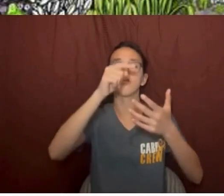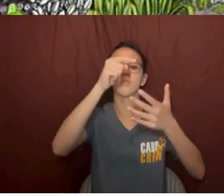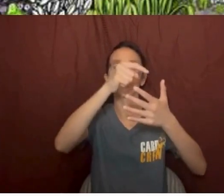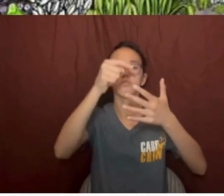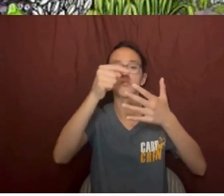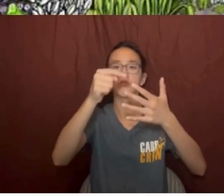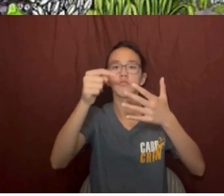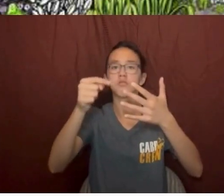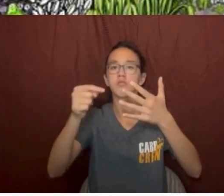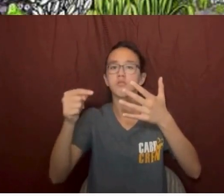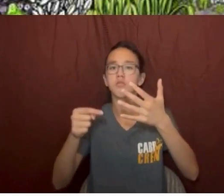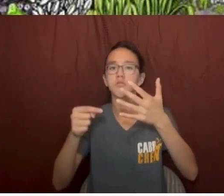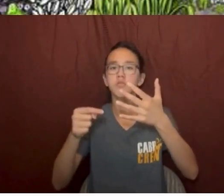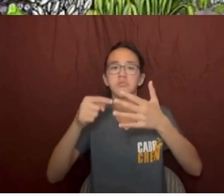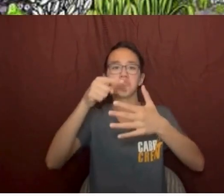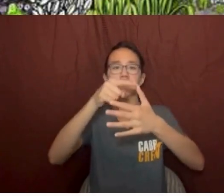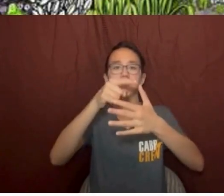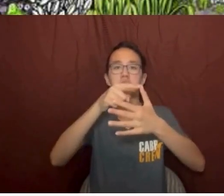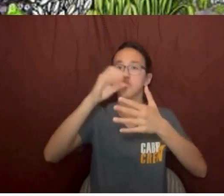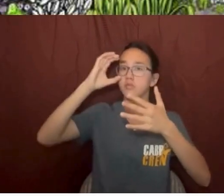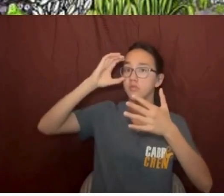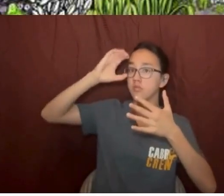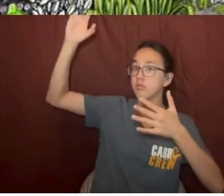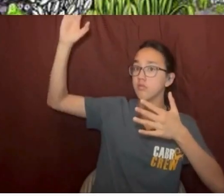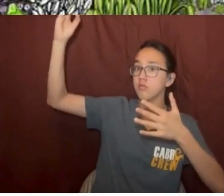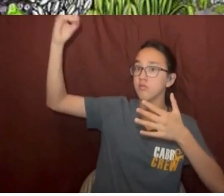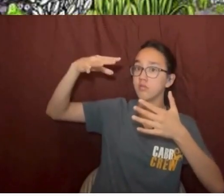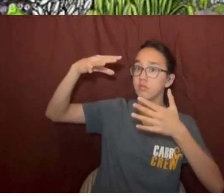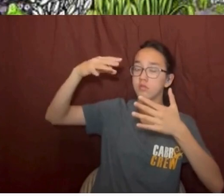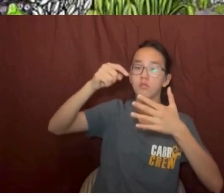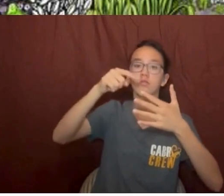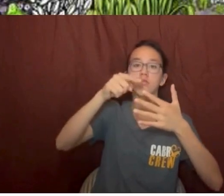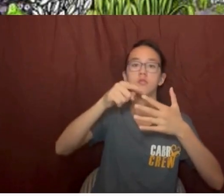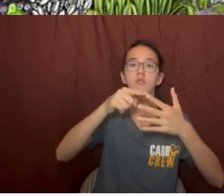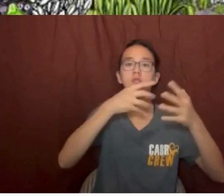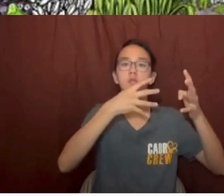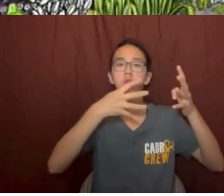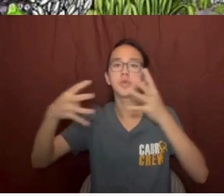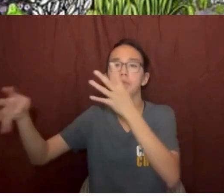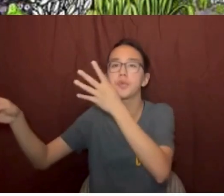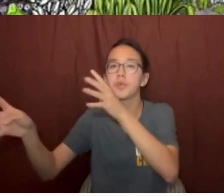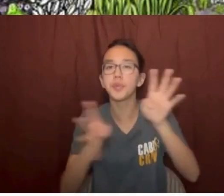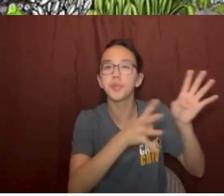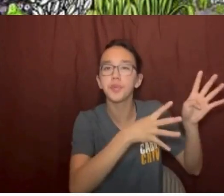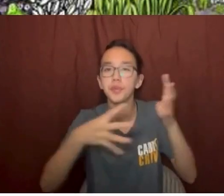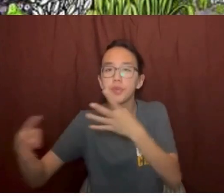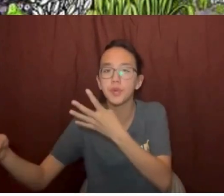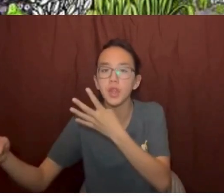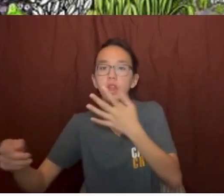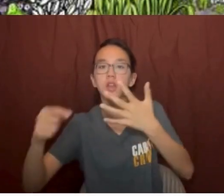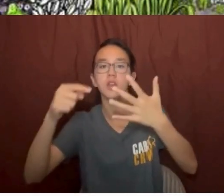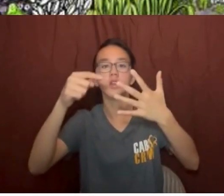So, all those factors, the sun, the wind,